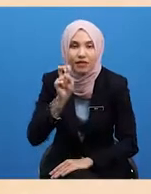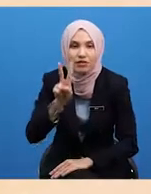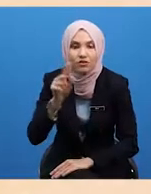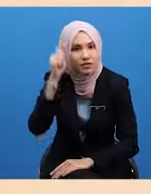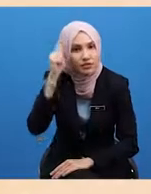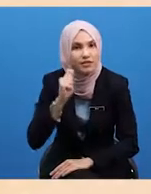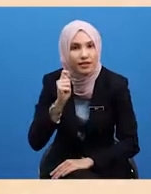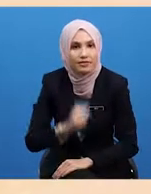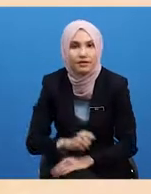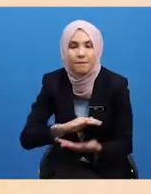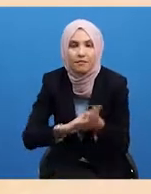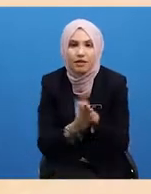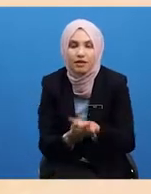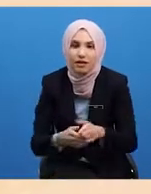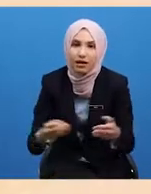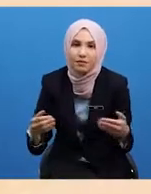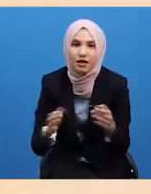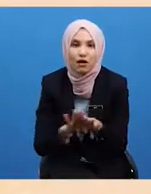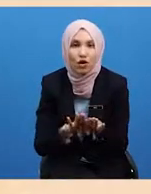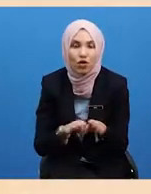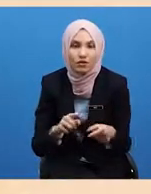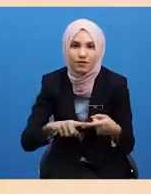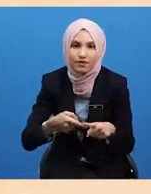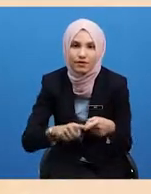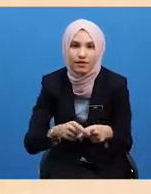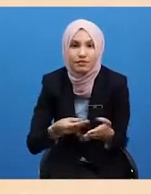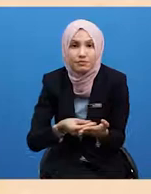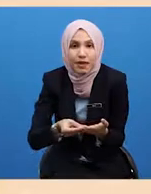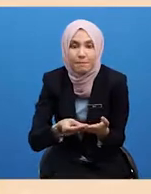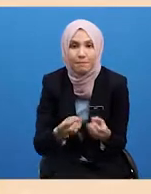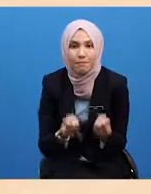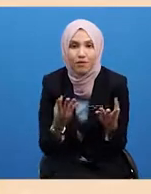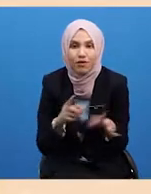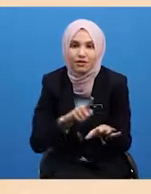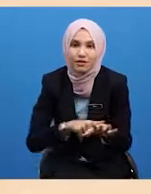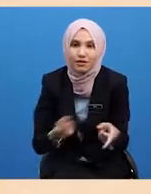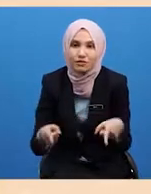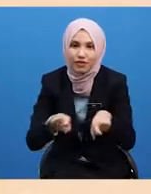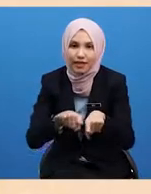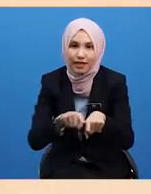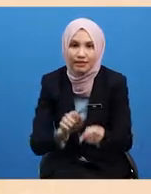two teenagers become close friends and spend more time together.